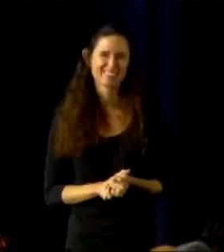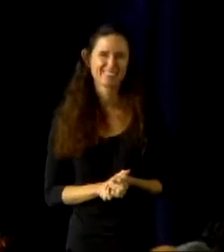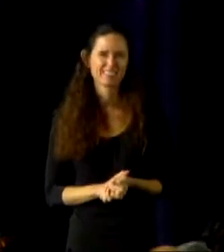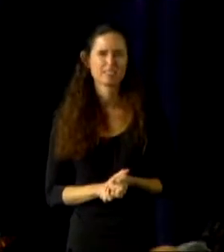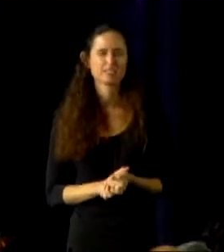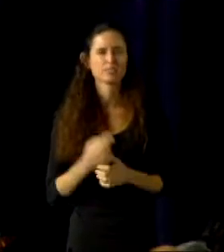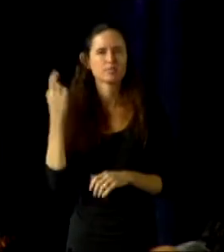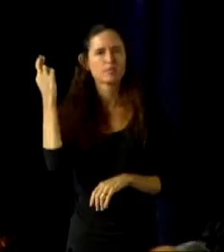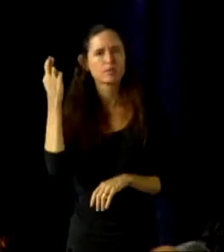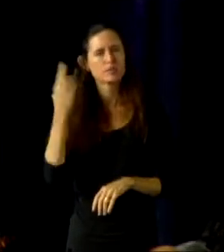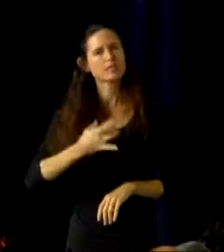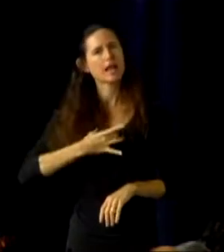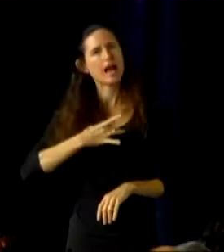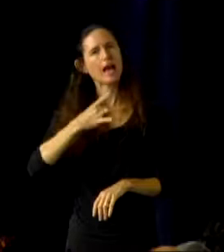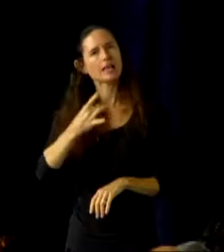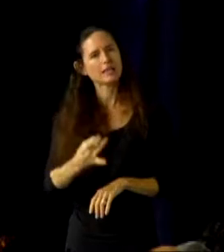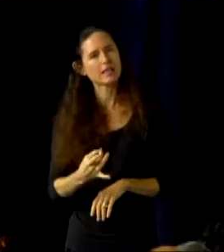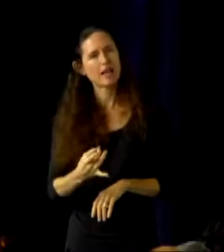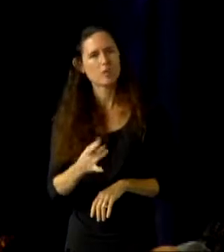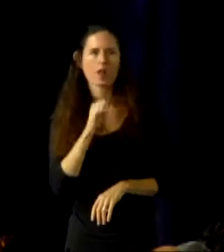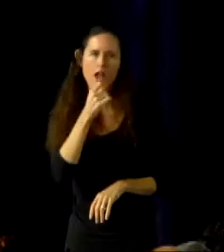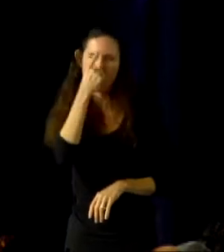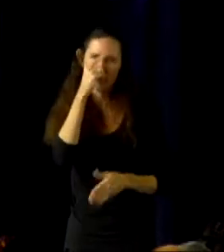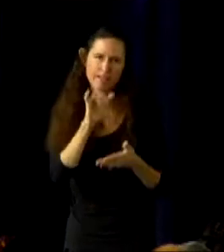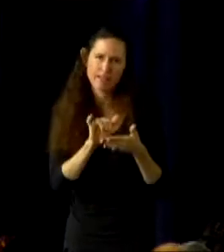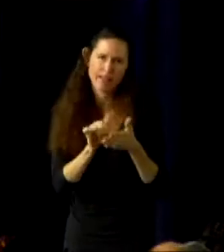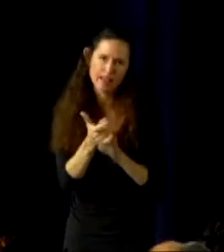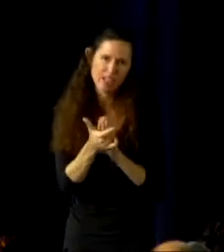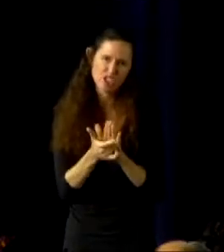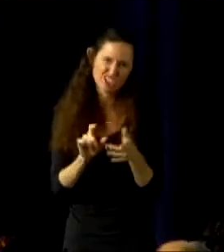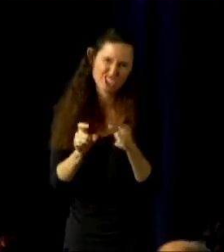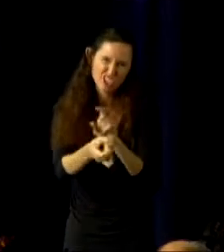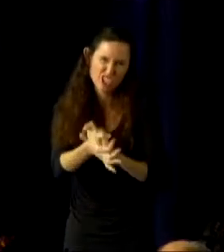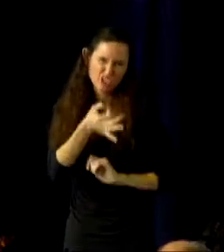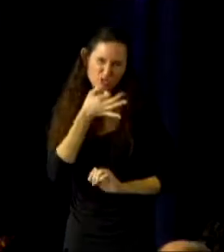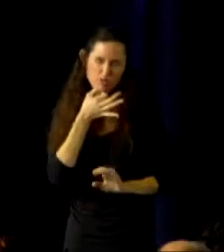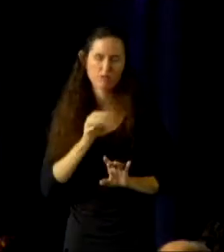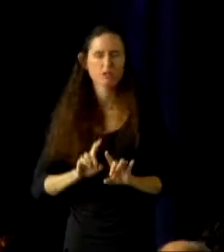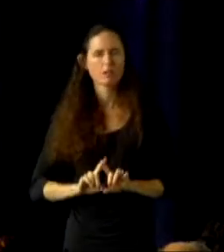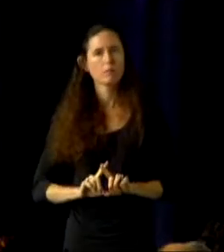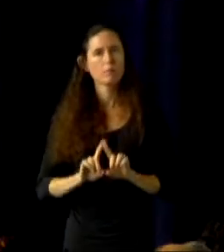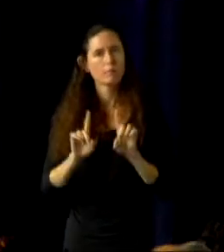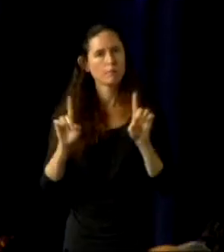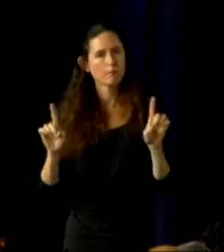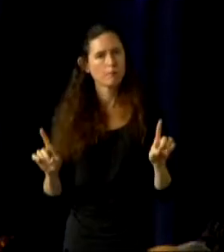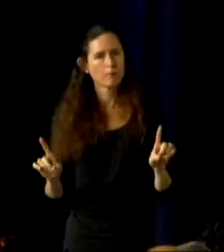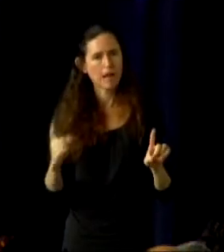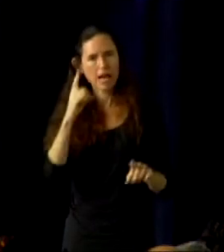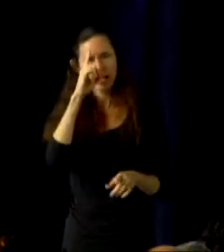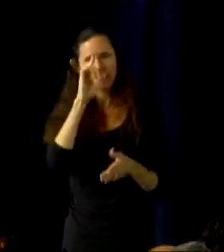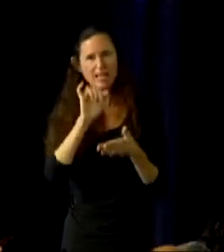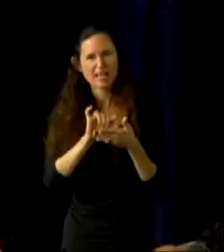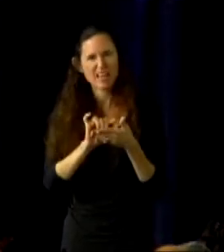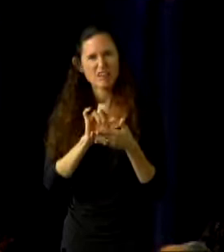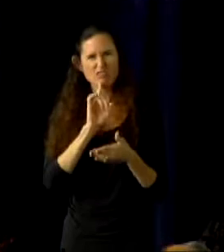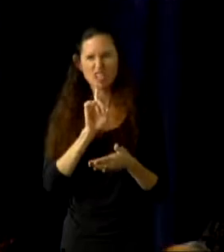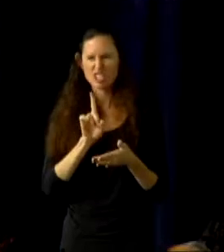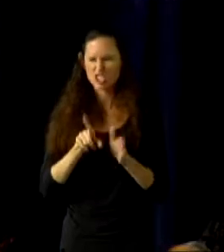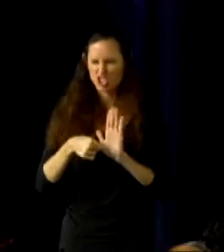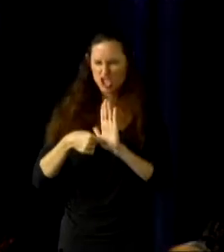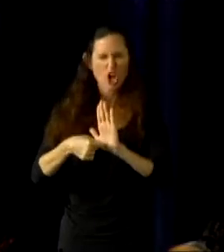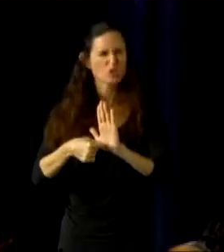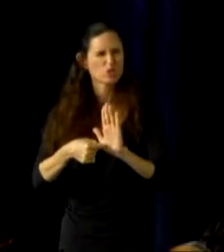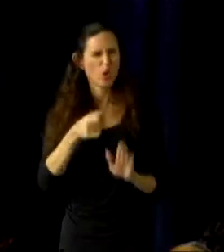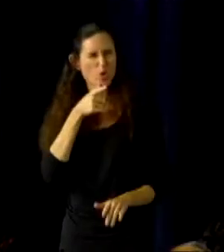The reason I like that, and you know, I don't think the legislature is going to change it just for me, is because I think that reflects who we are.